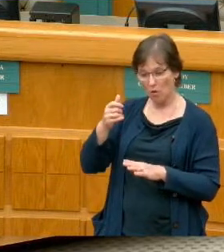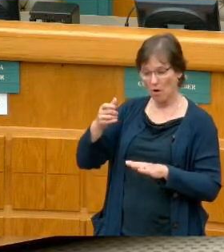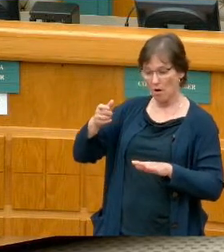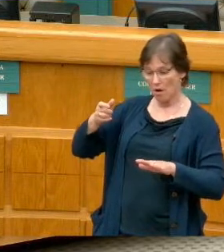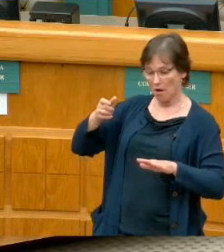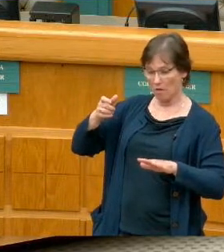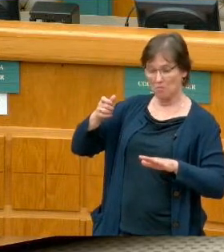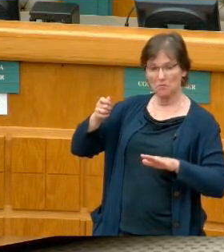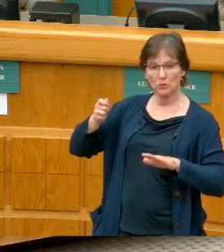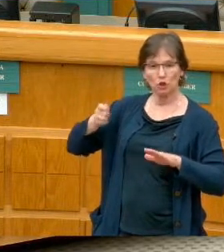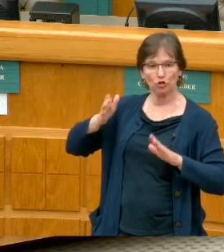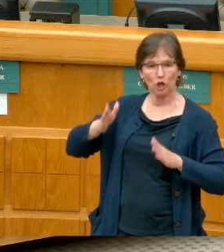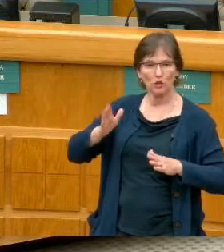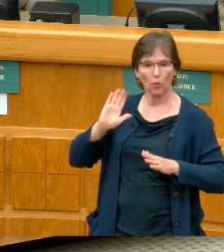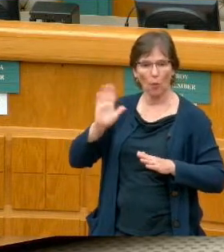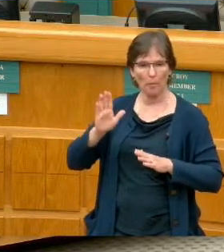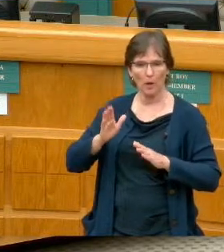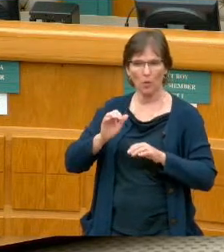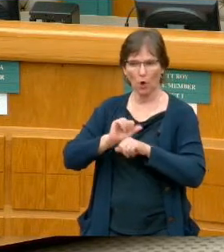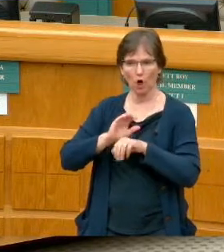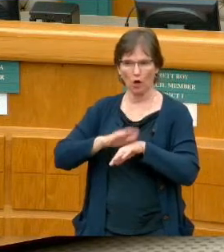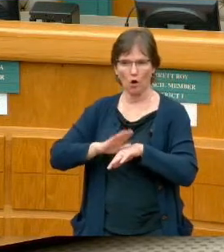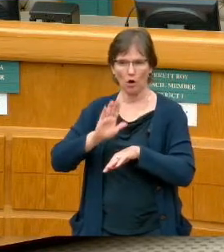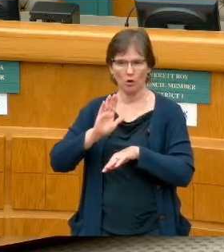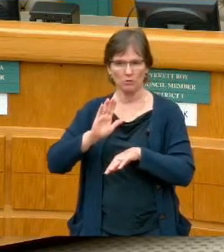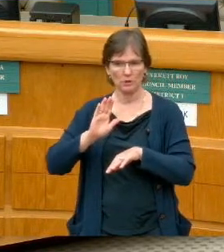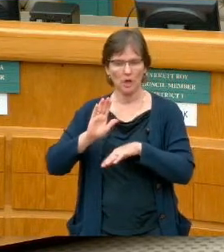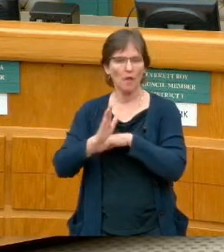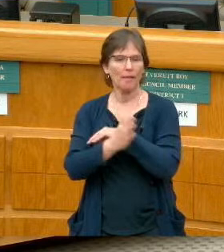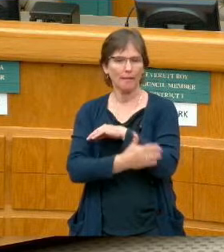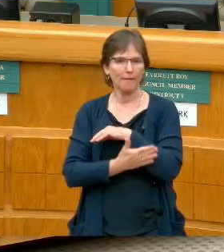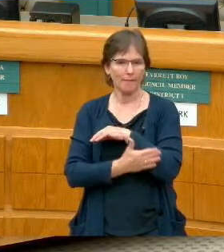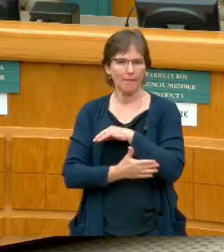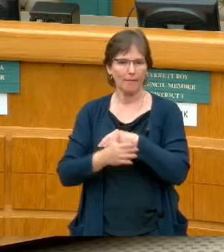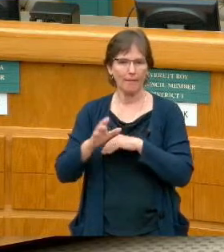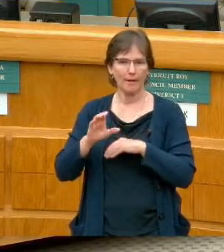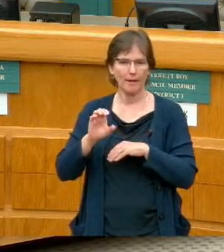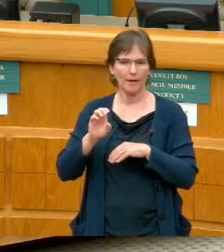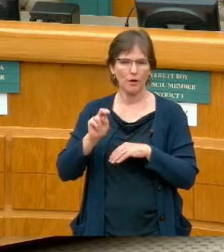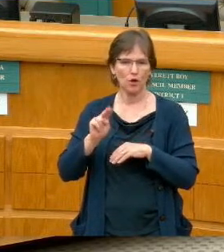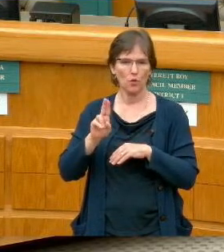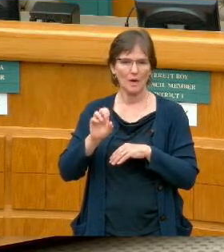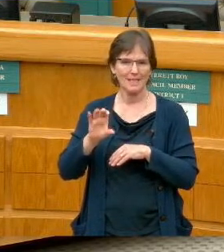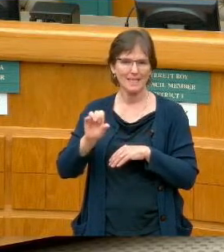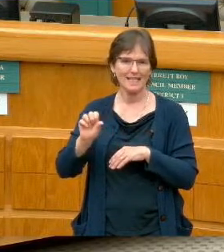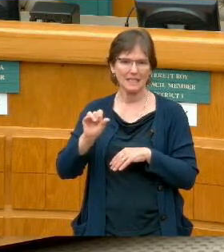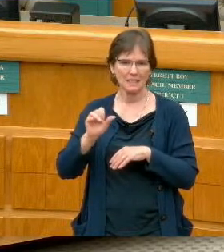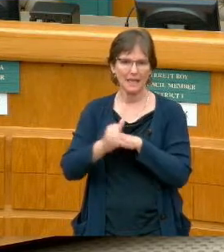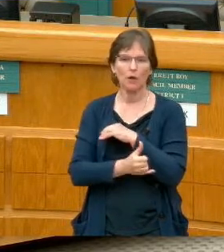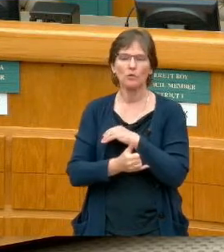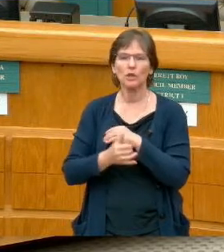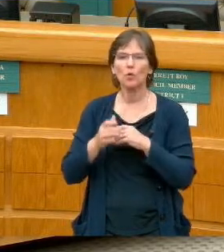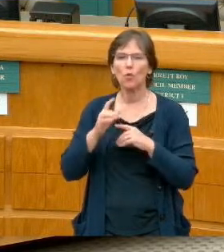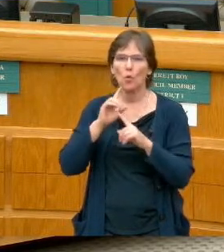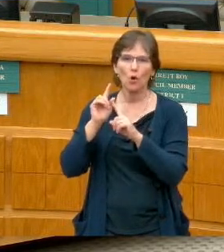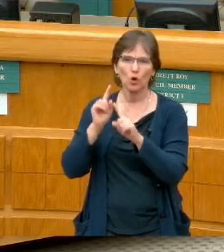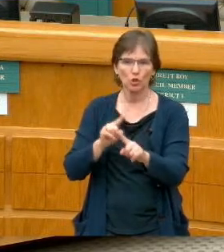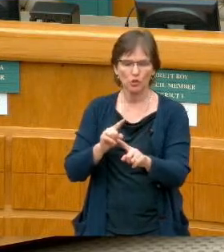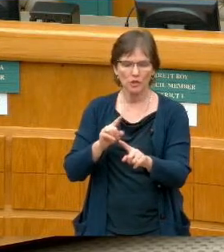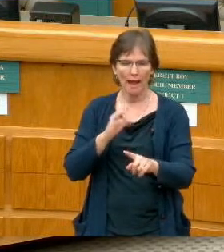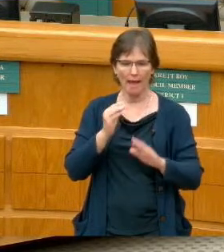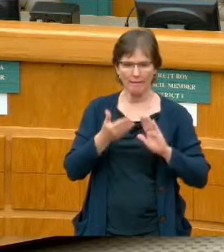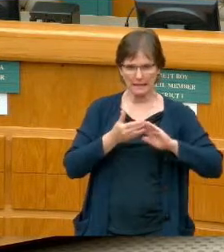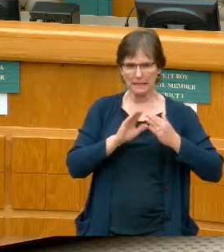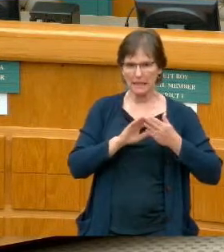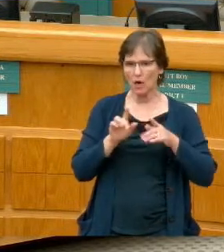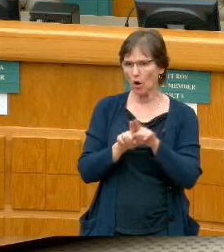we will get those and get them with our city attorney to make sure they meet all our rules, but they'll be reflective